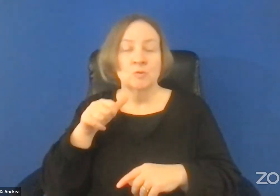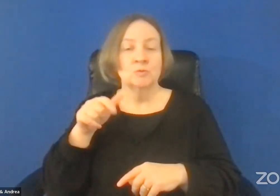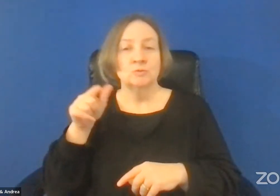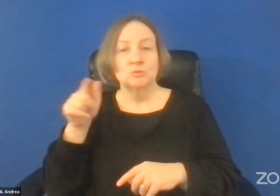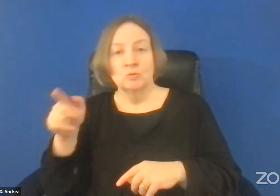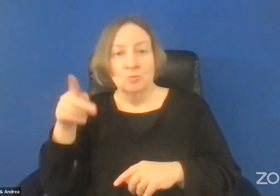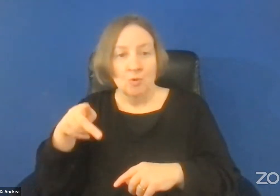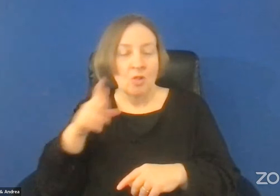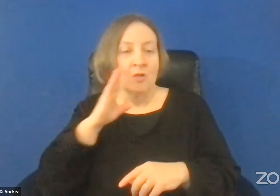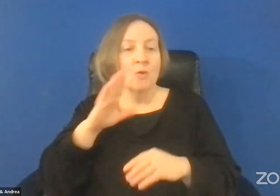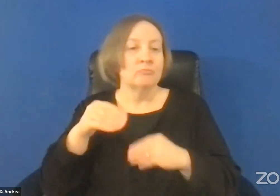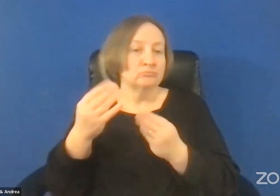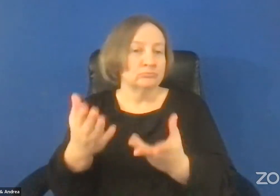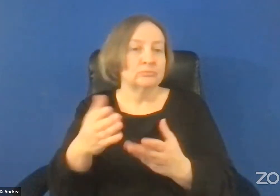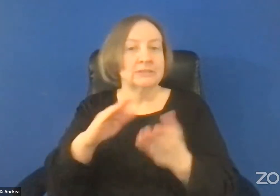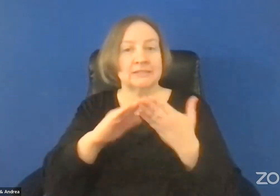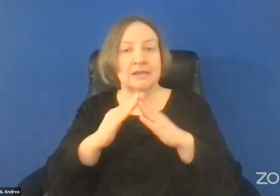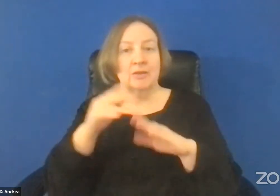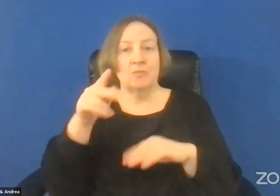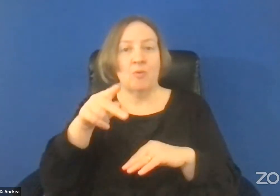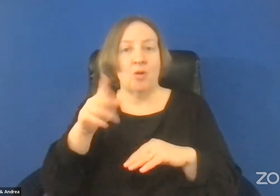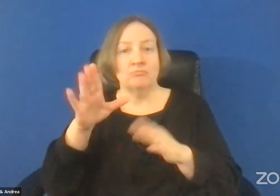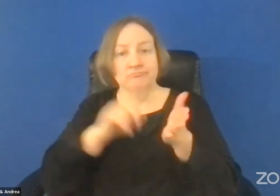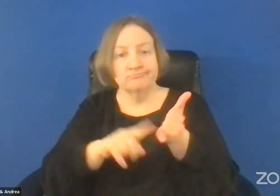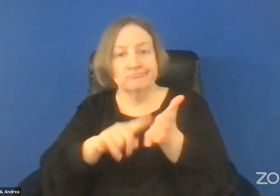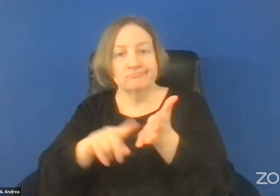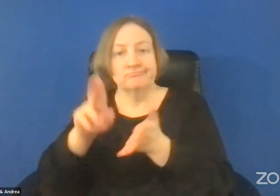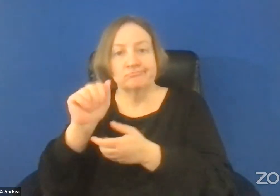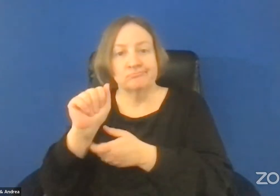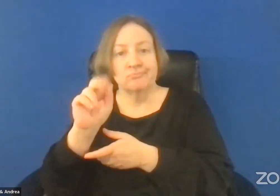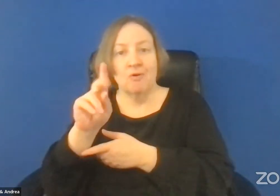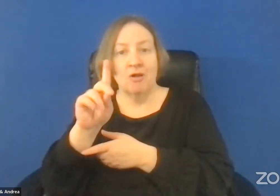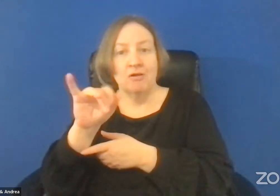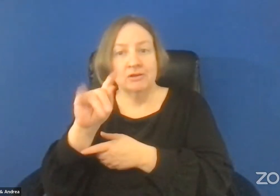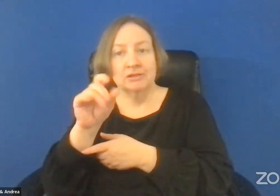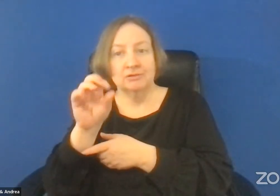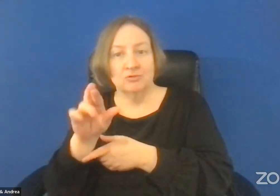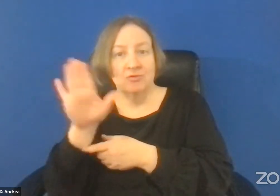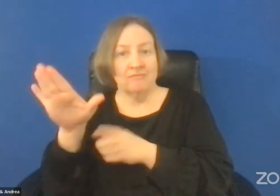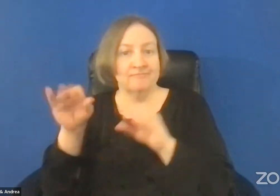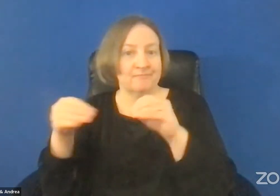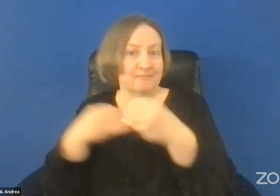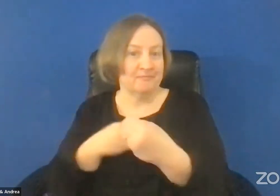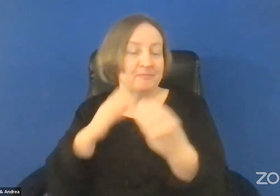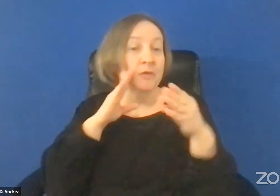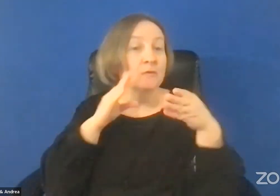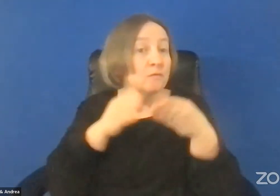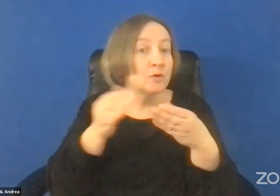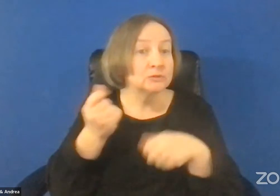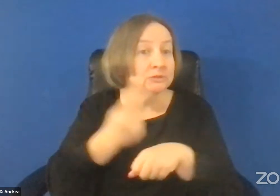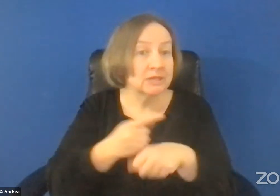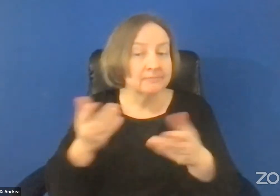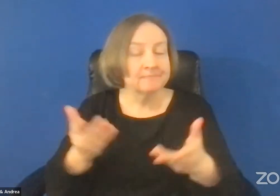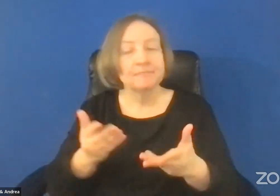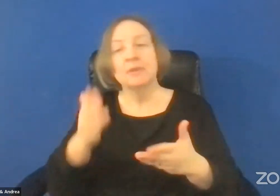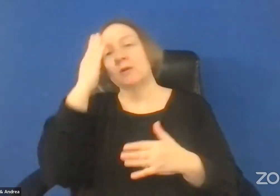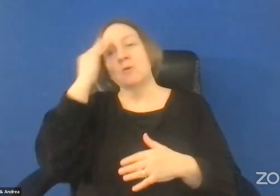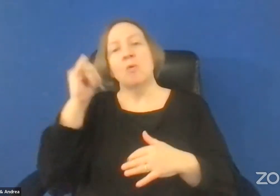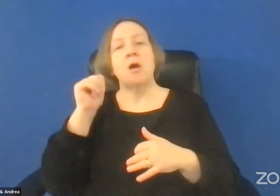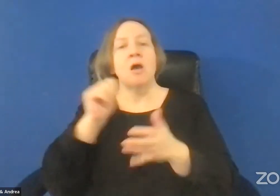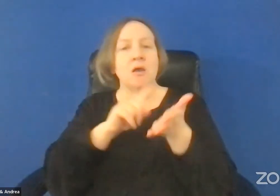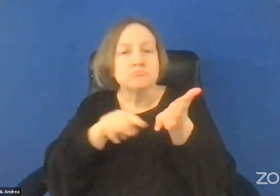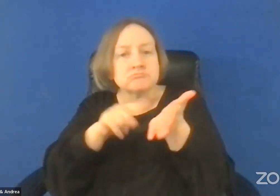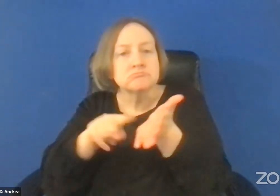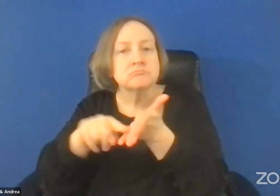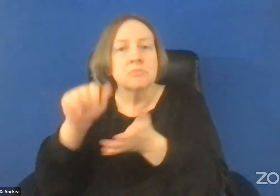you our City of Portland's Auditor's Office. The focus of today is why audits matter. A lot of our work in